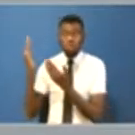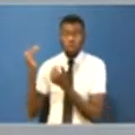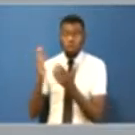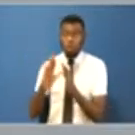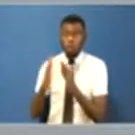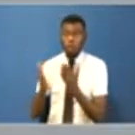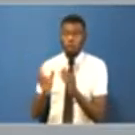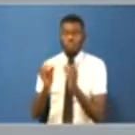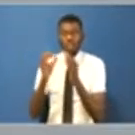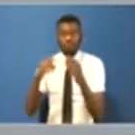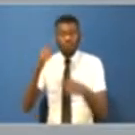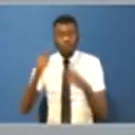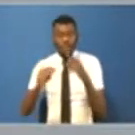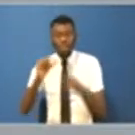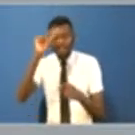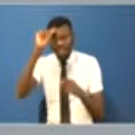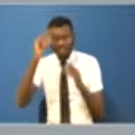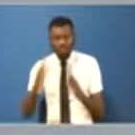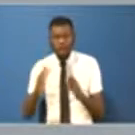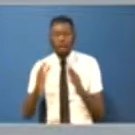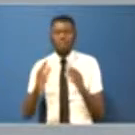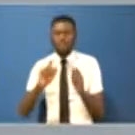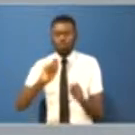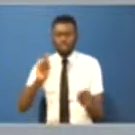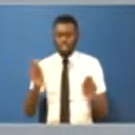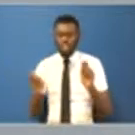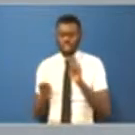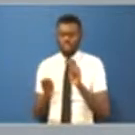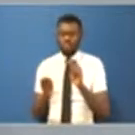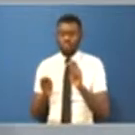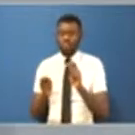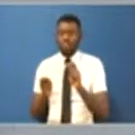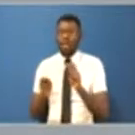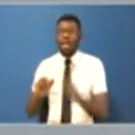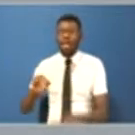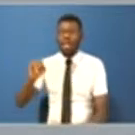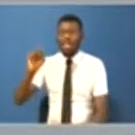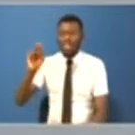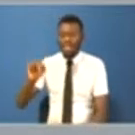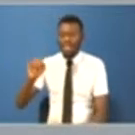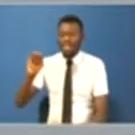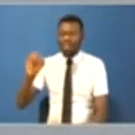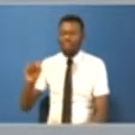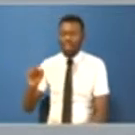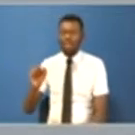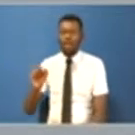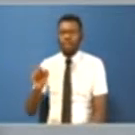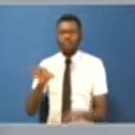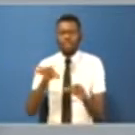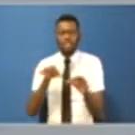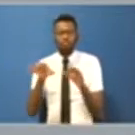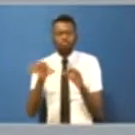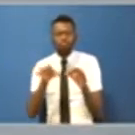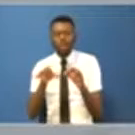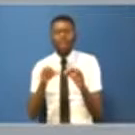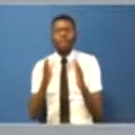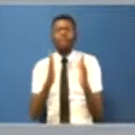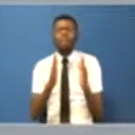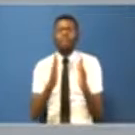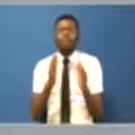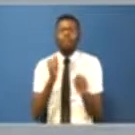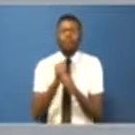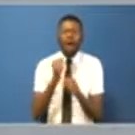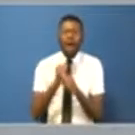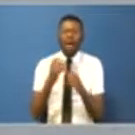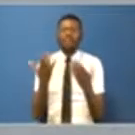when i get in we'll have a transition for them to we'll have a lay down transition for them to exit and